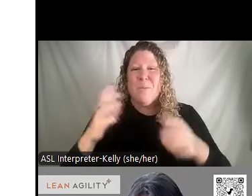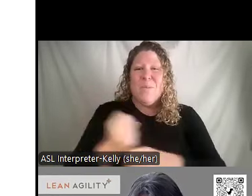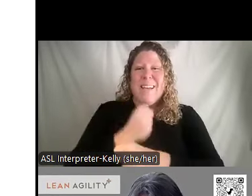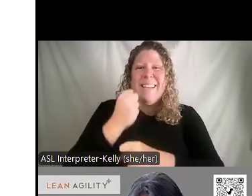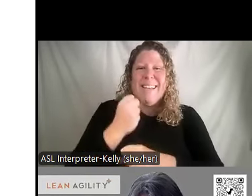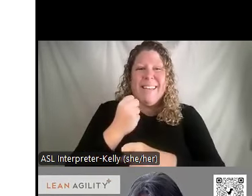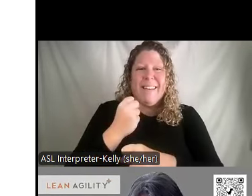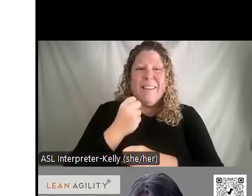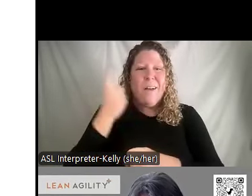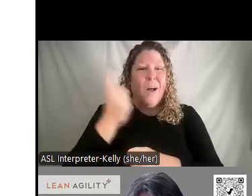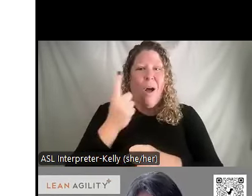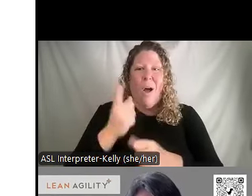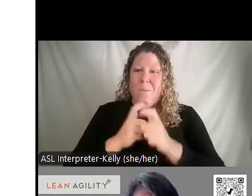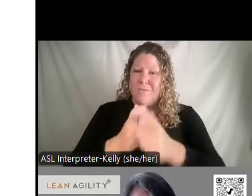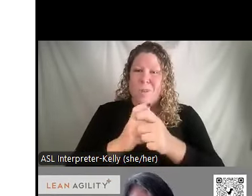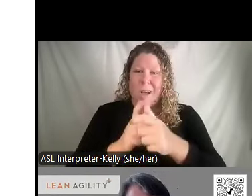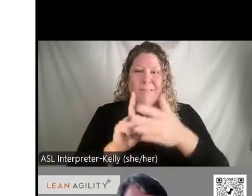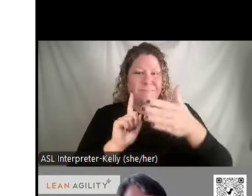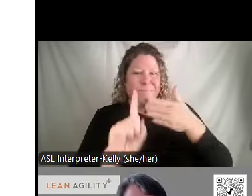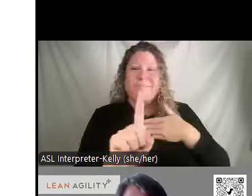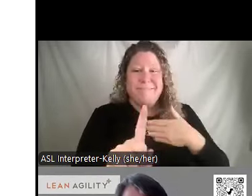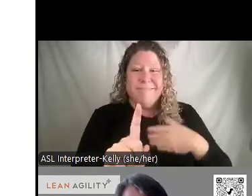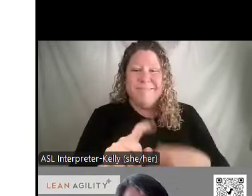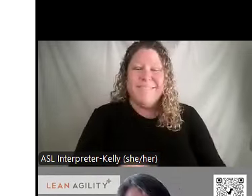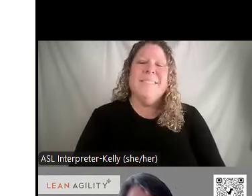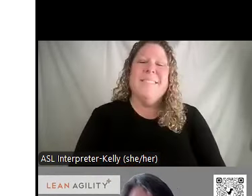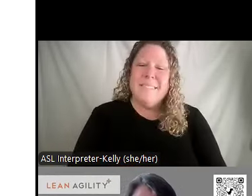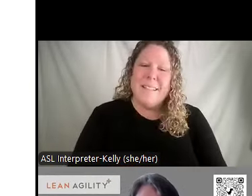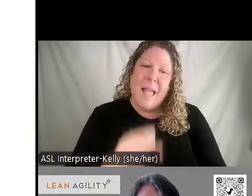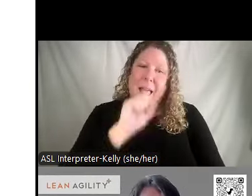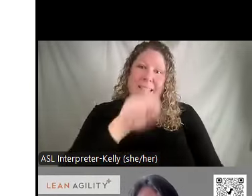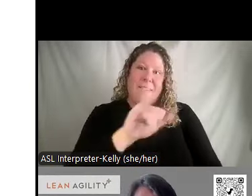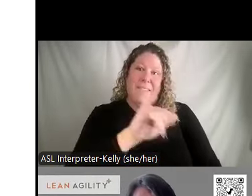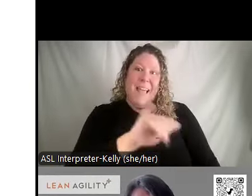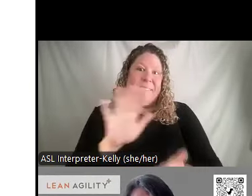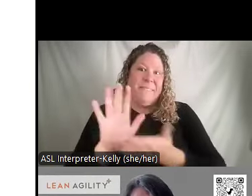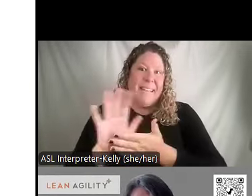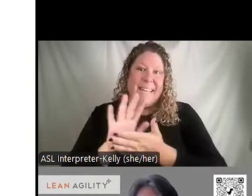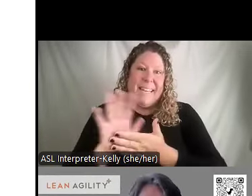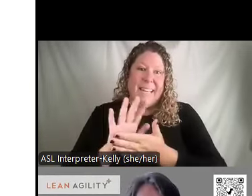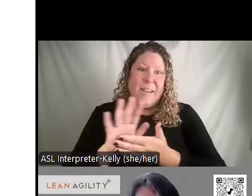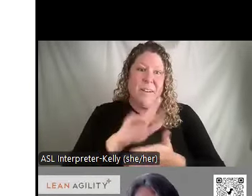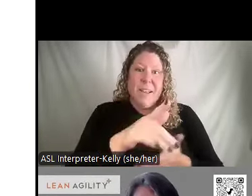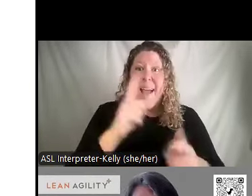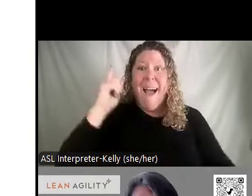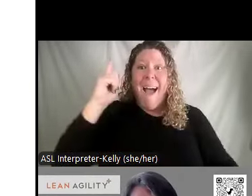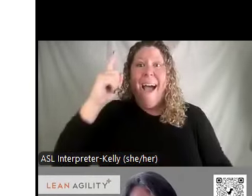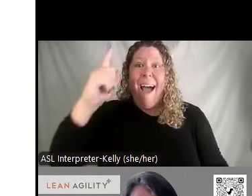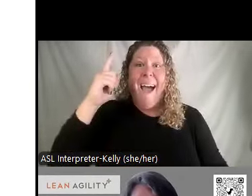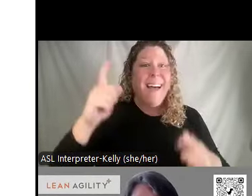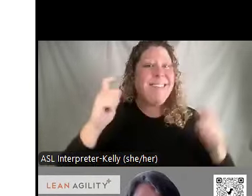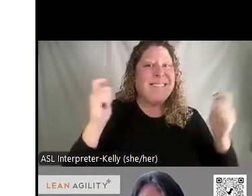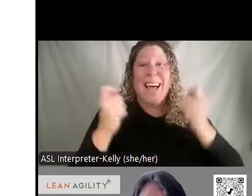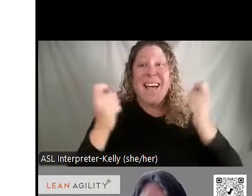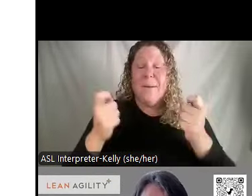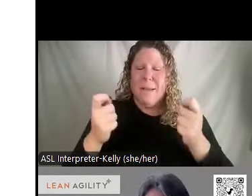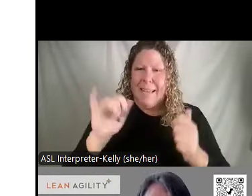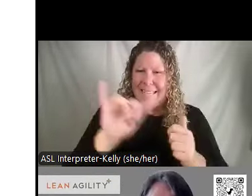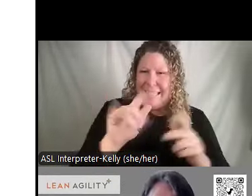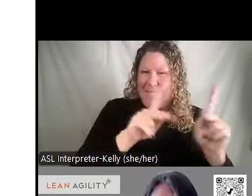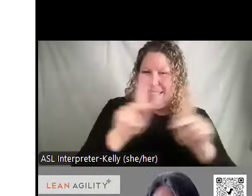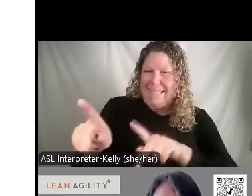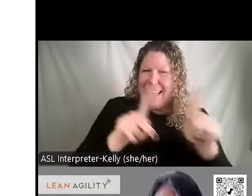Always run through the line." All right. I love that video because this team celebrate. Hey, we got a bunch of solutions. But,